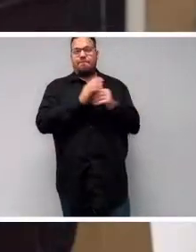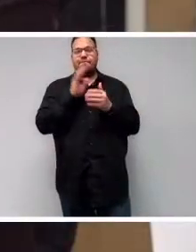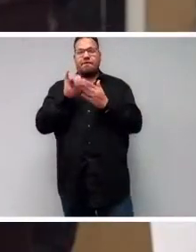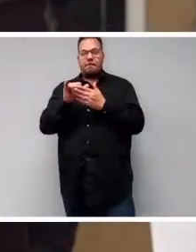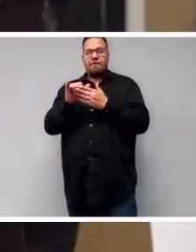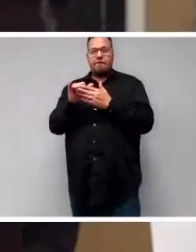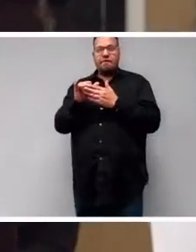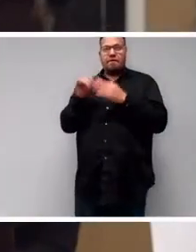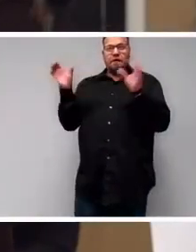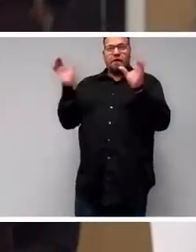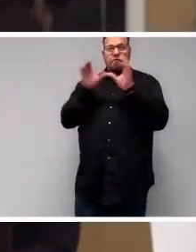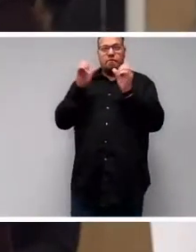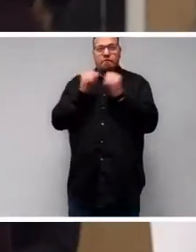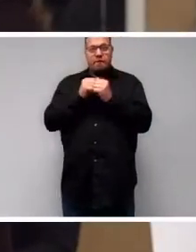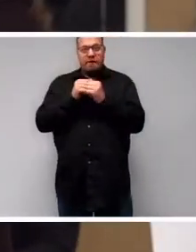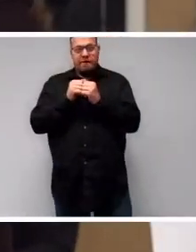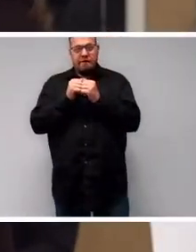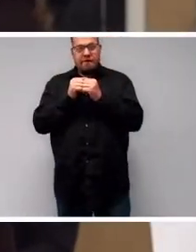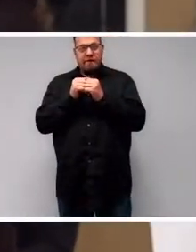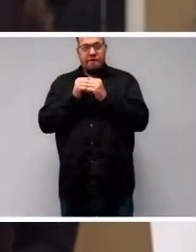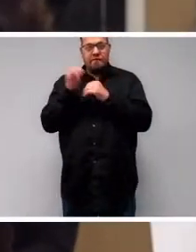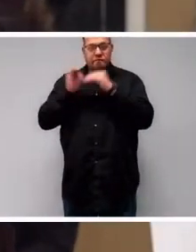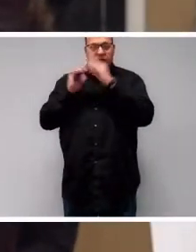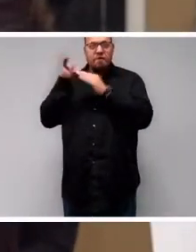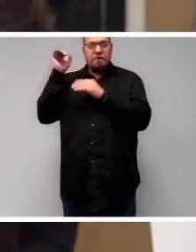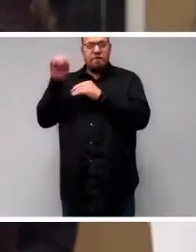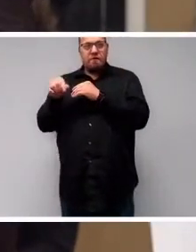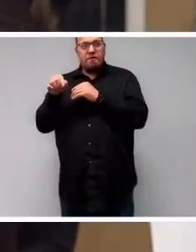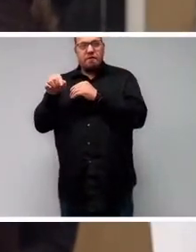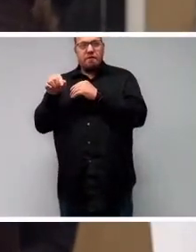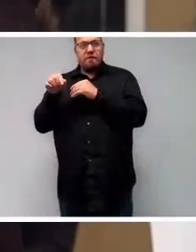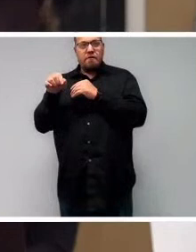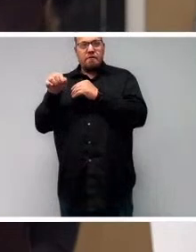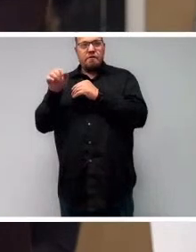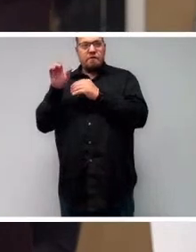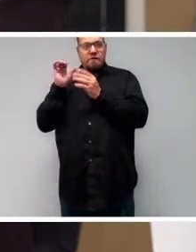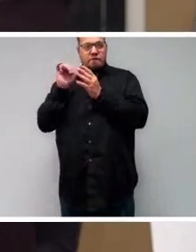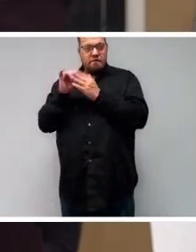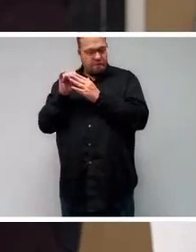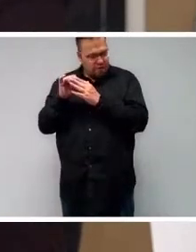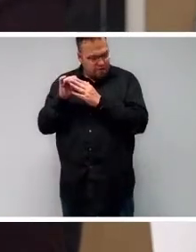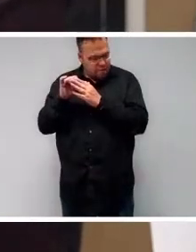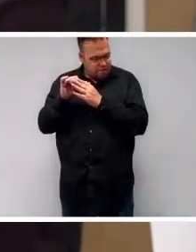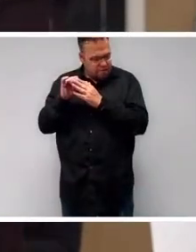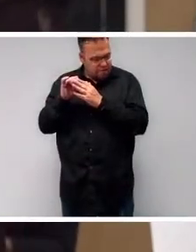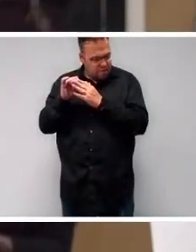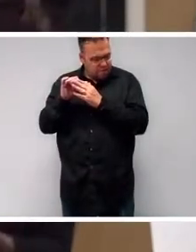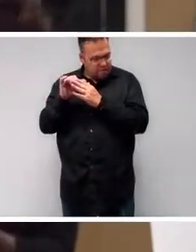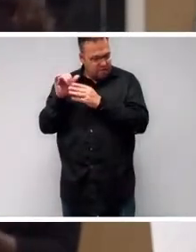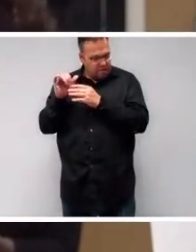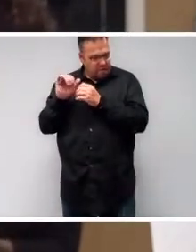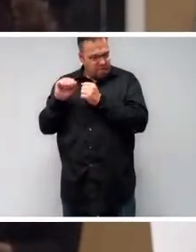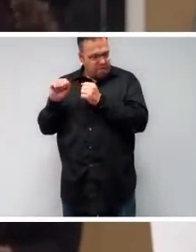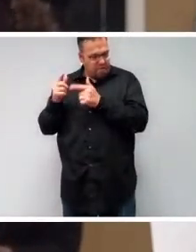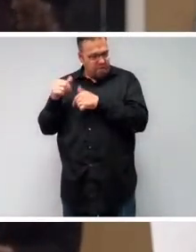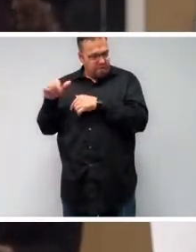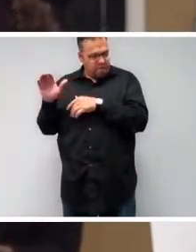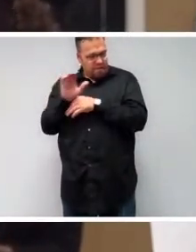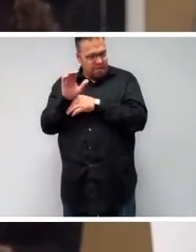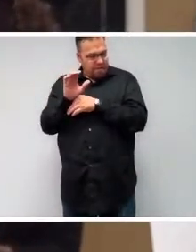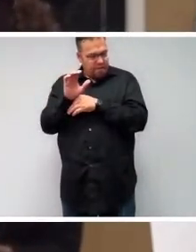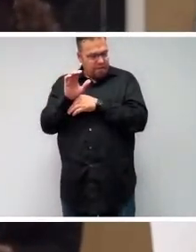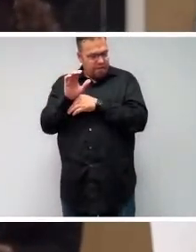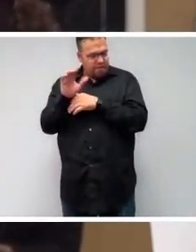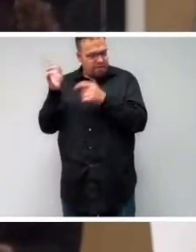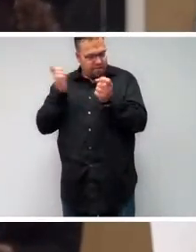with the construction company. Mm-hmm. Is here's the CMMP, and they're all very familiar with managing